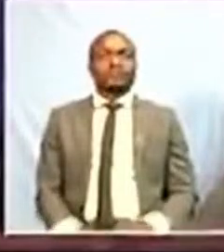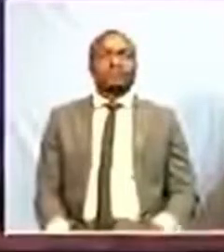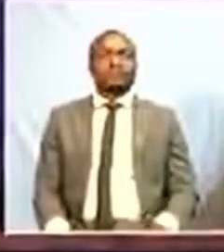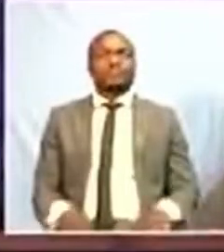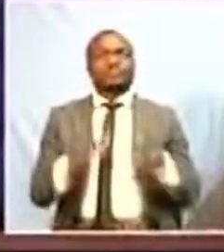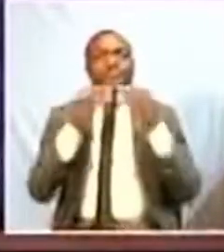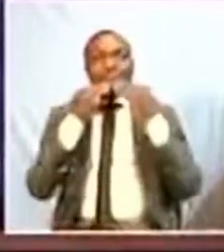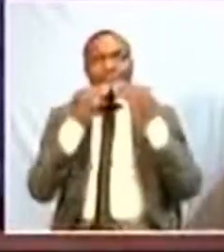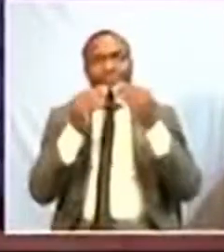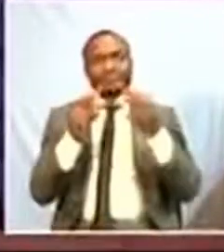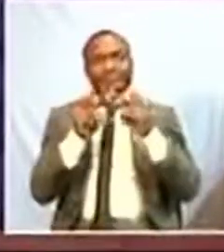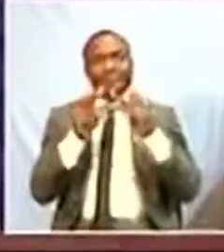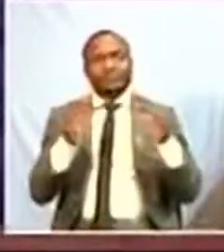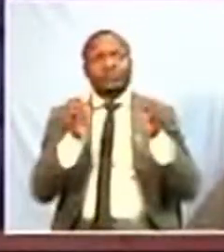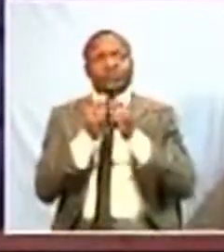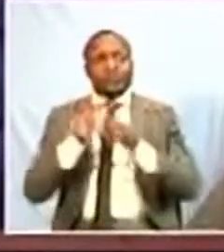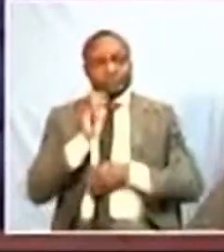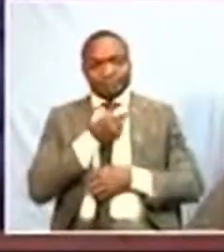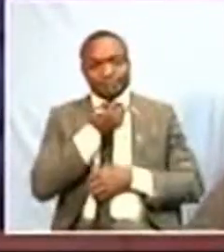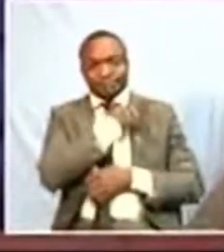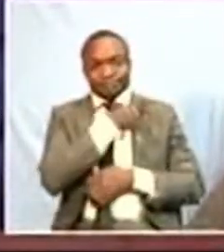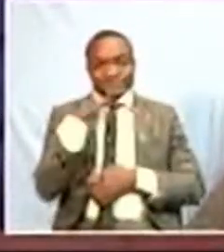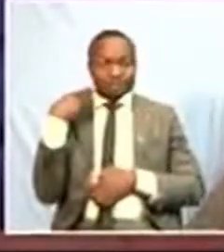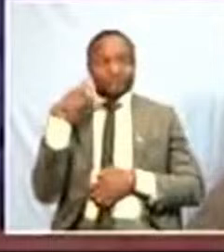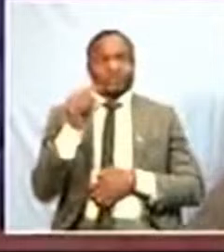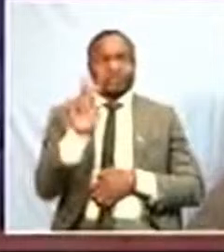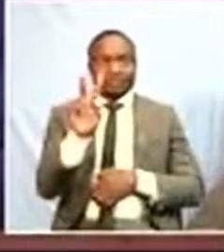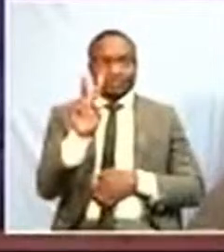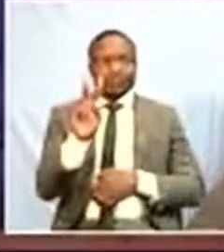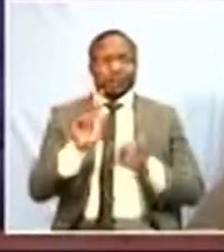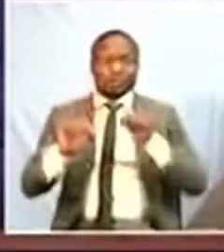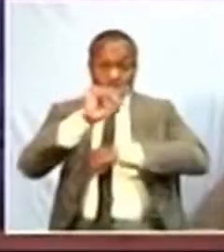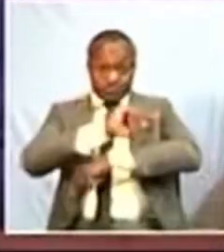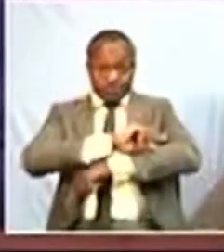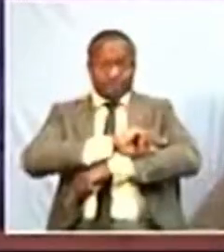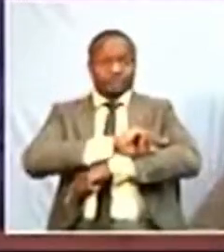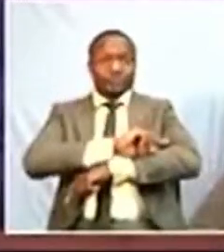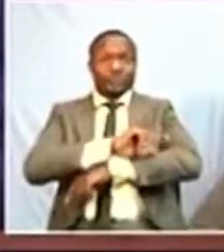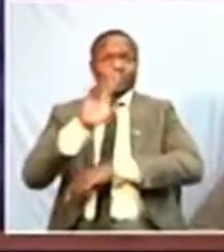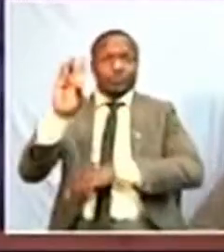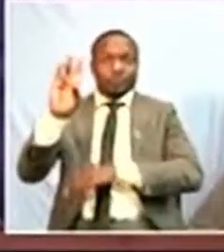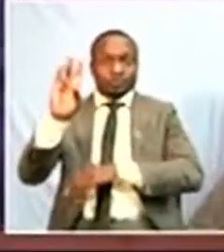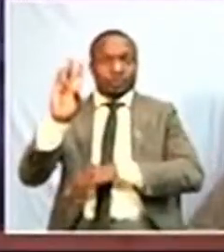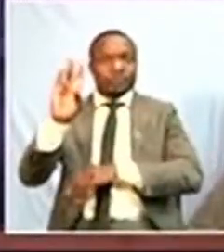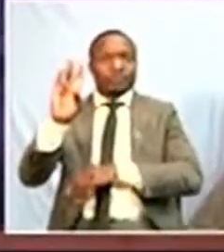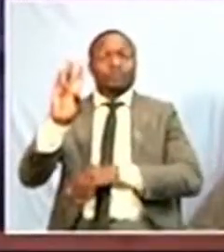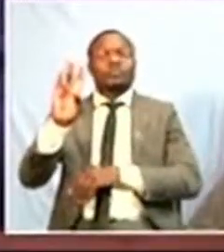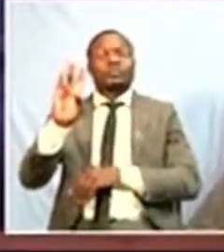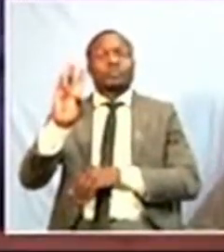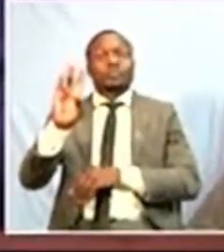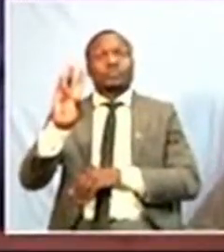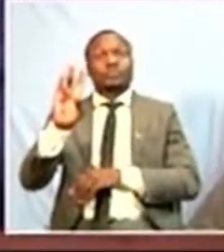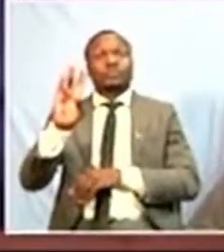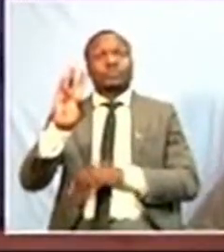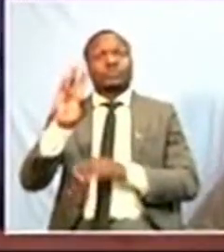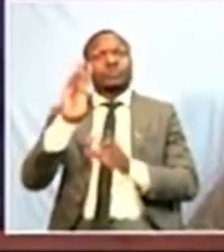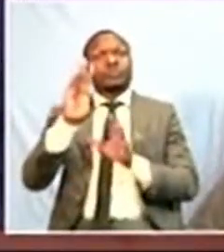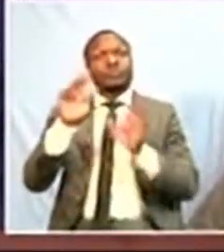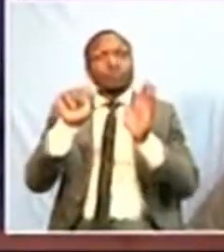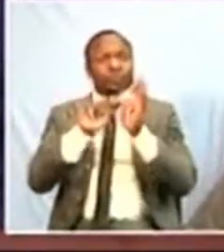Well, thank you so much for being with us on Parliament Television today, which is the 7th day in the month of